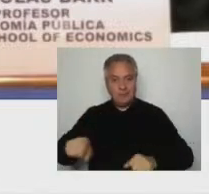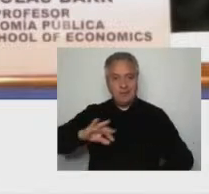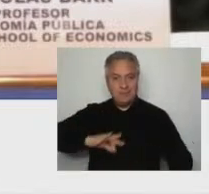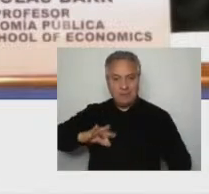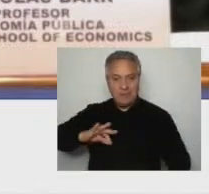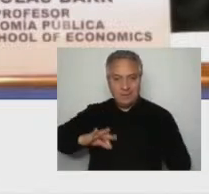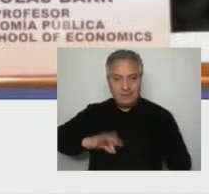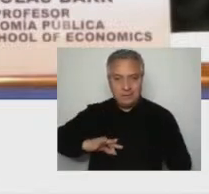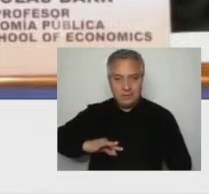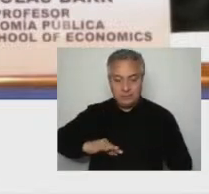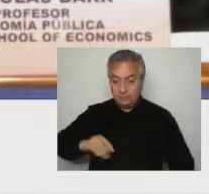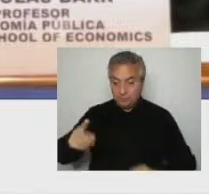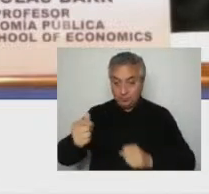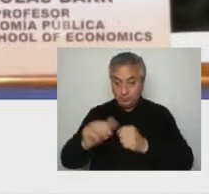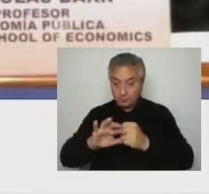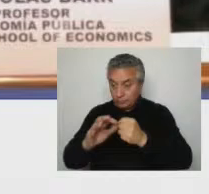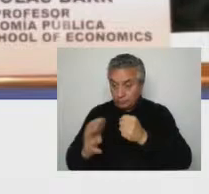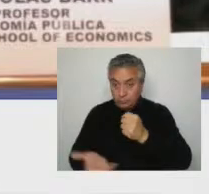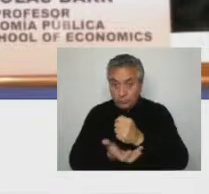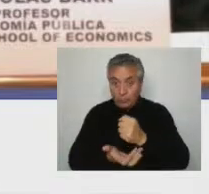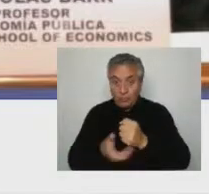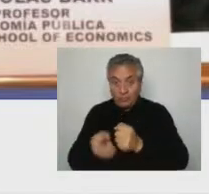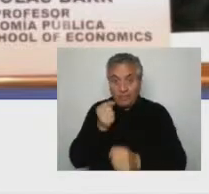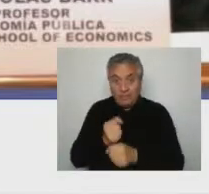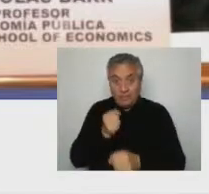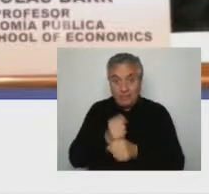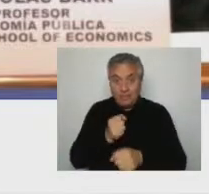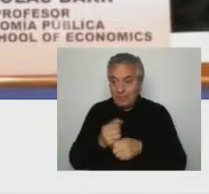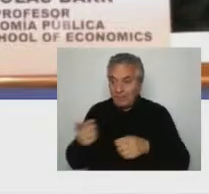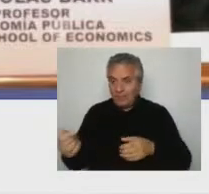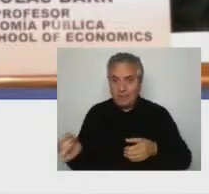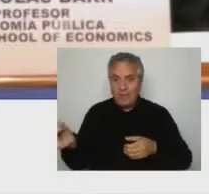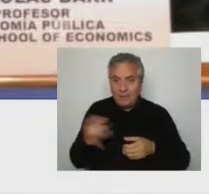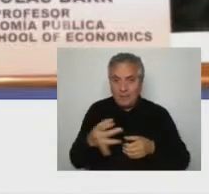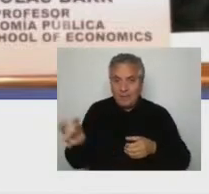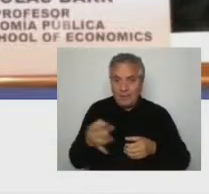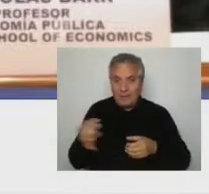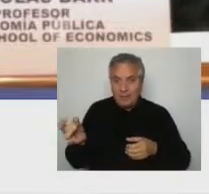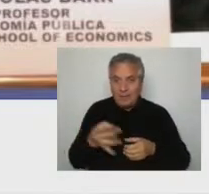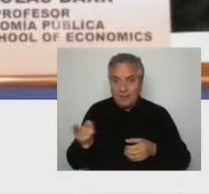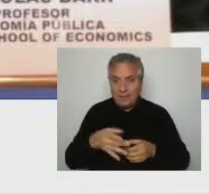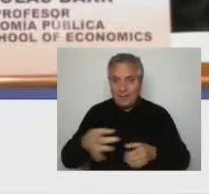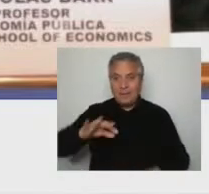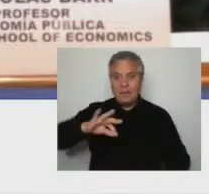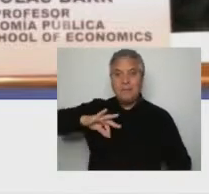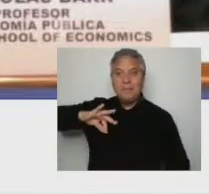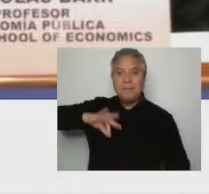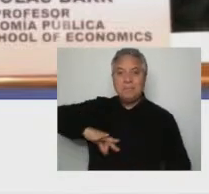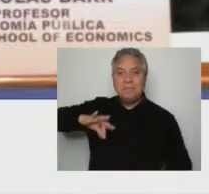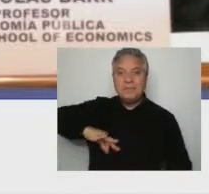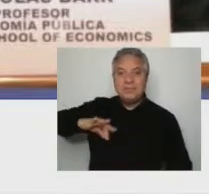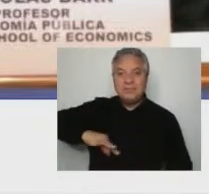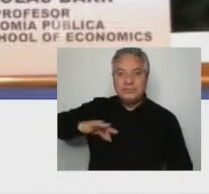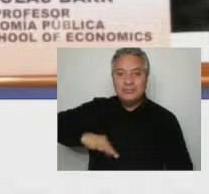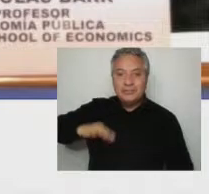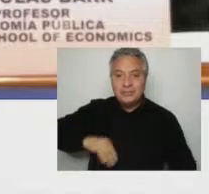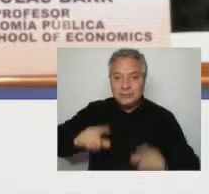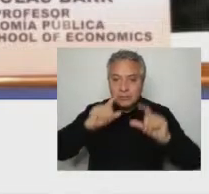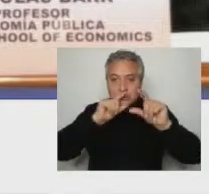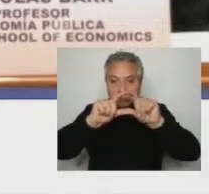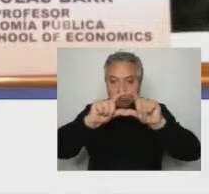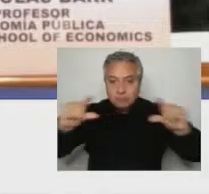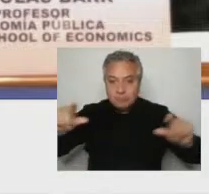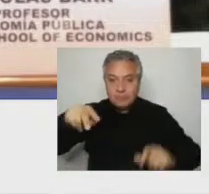Nest Pensions. 4 elements. If a firm does not have its own pension plan, the firm